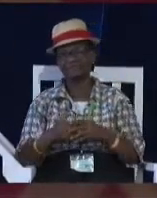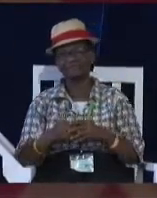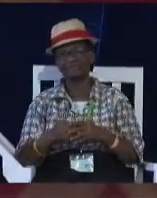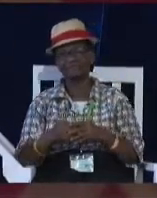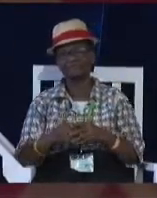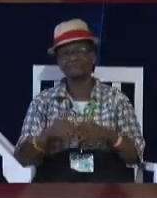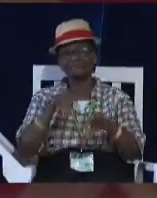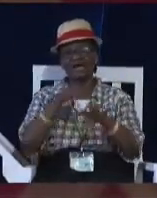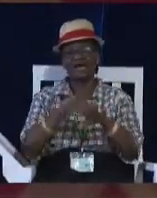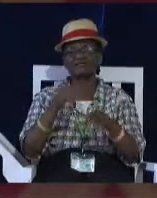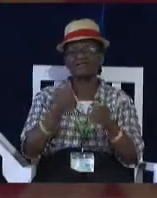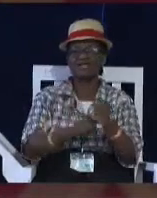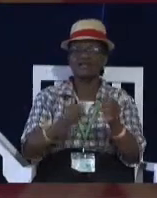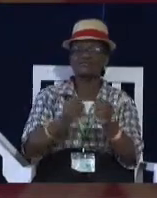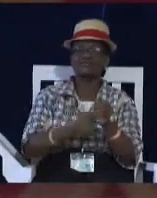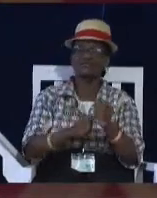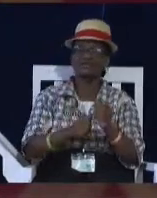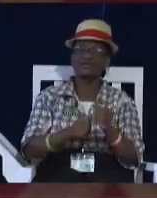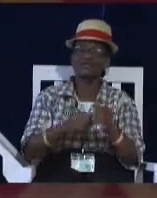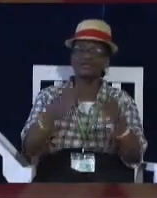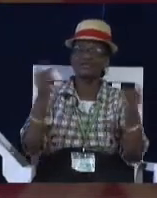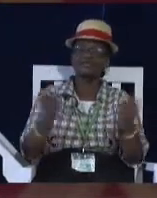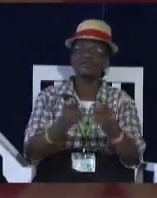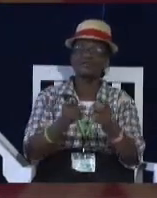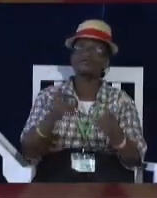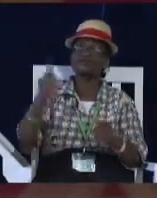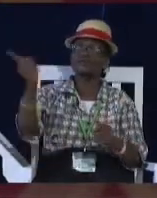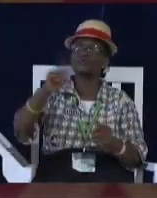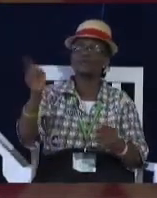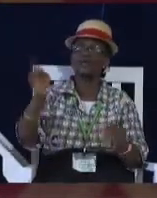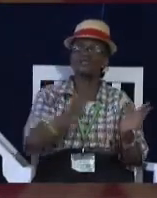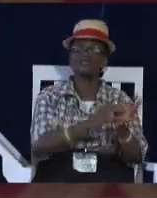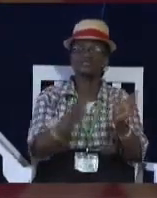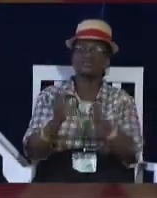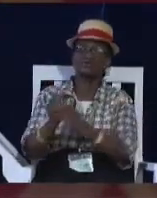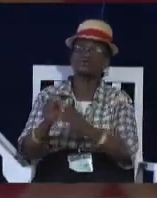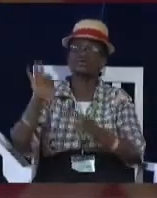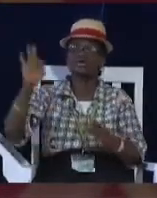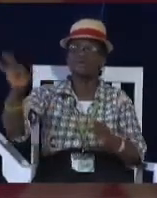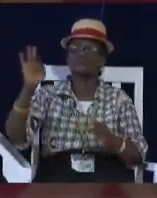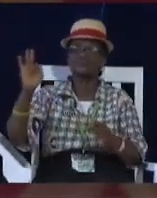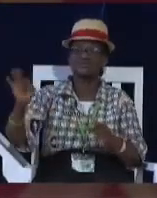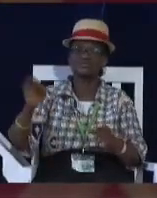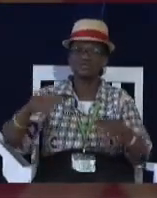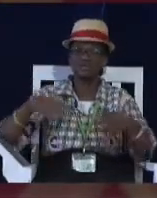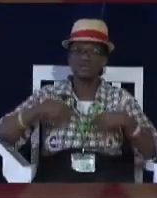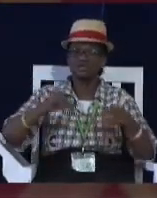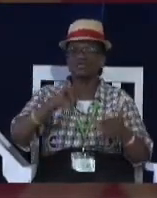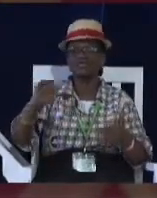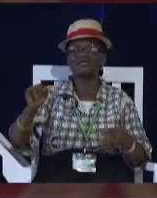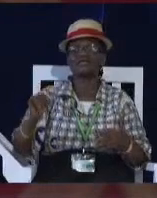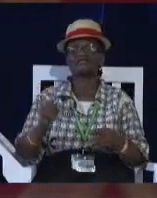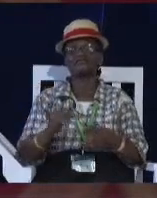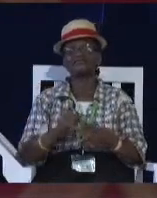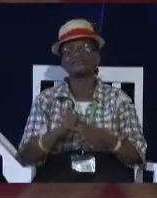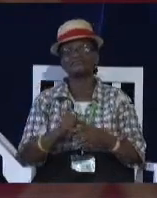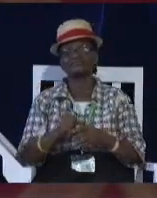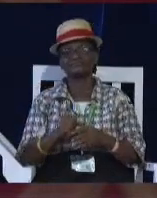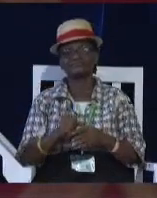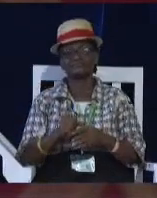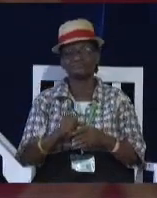At every place where Jesus preached, healing followed.